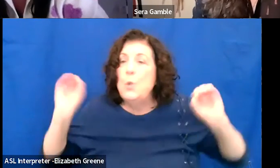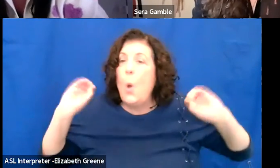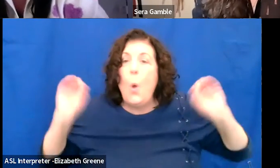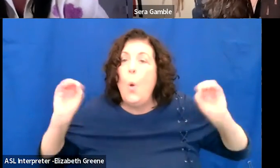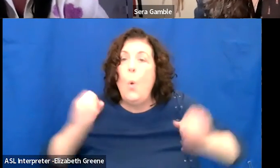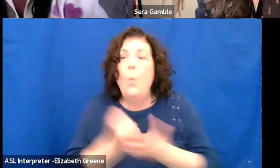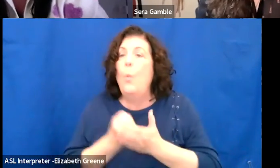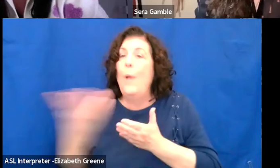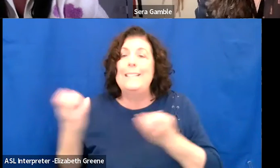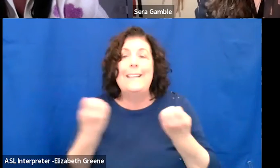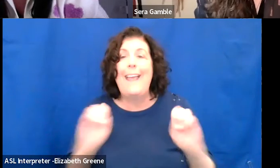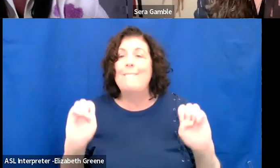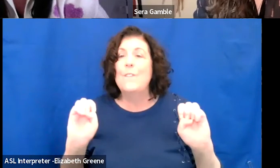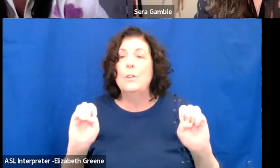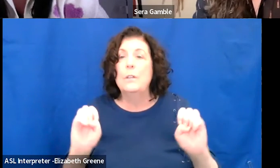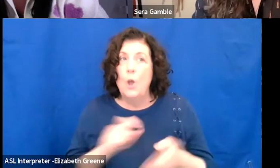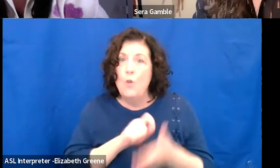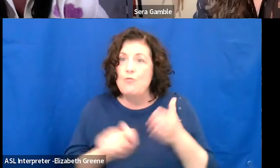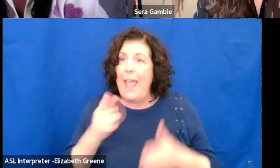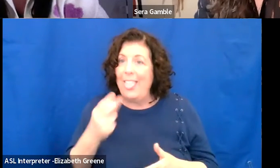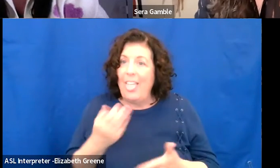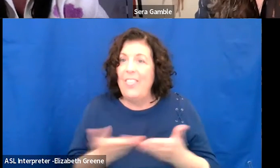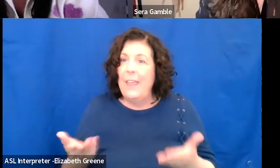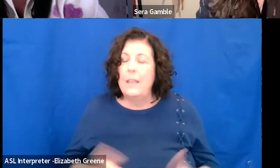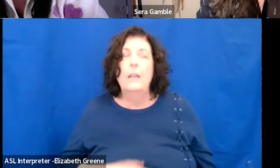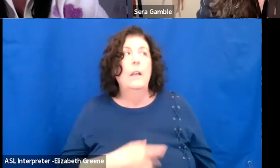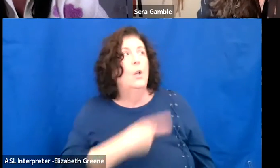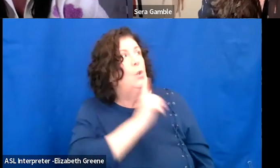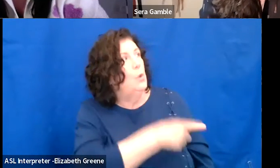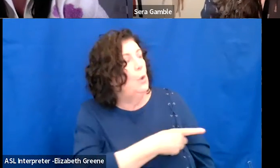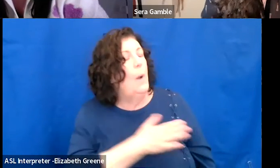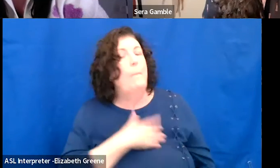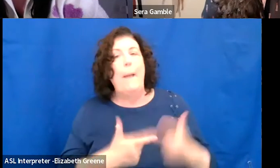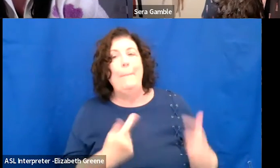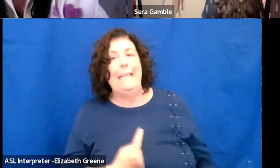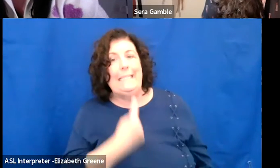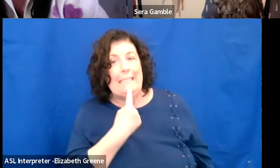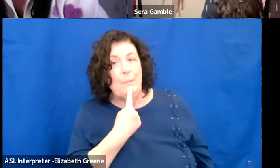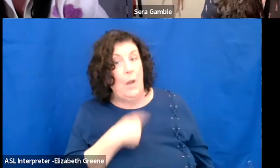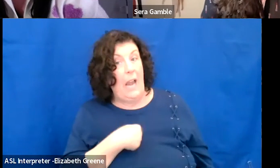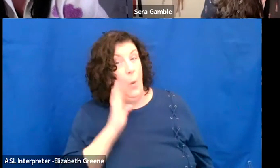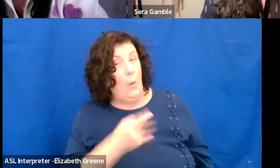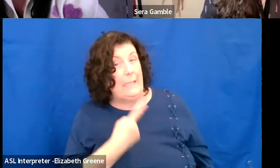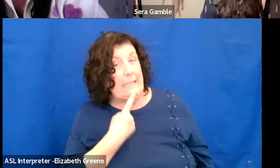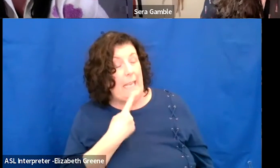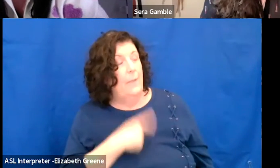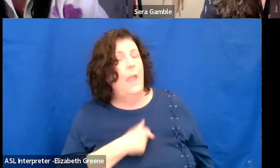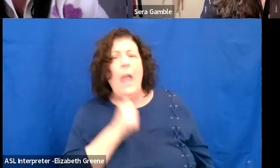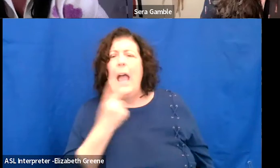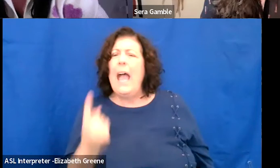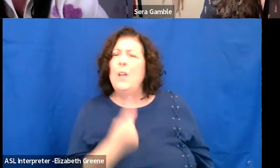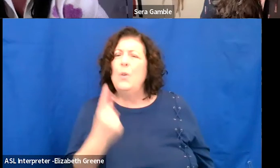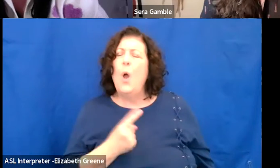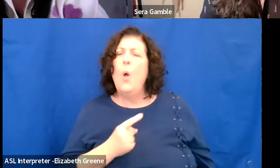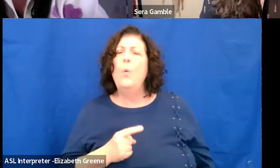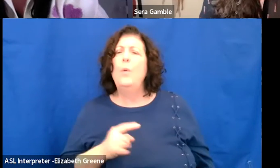That's so true. So keep writing until you write the thing. My biggest disappointments, I will say, is that, you know, I don't always look for a perfect